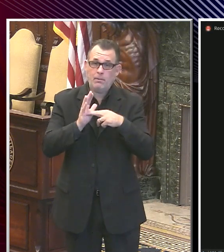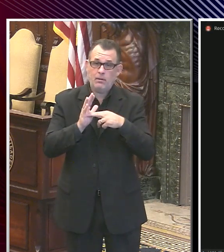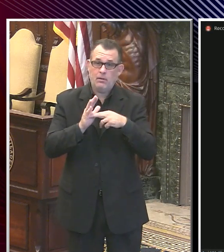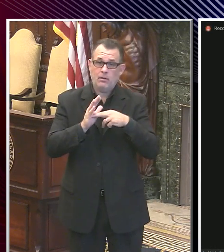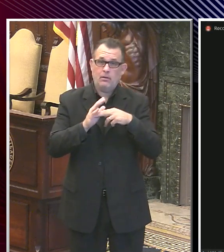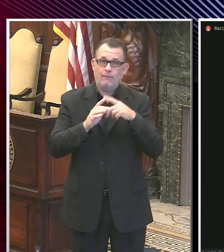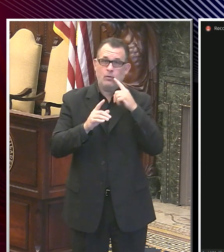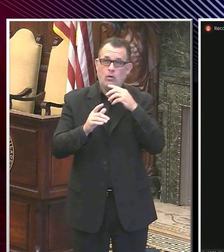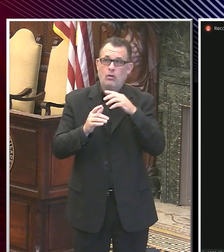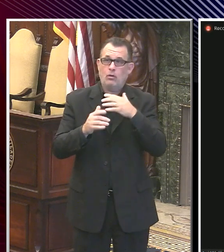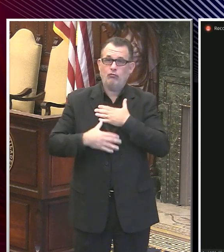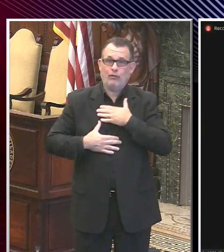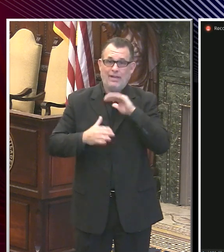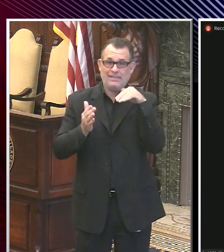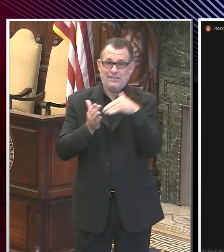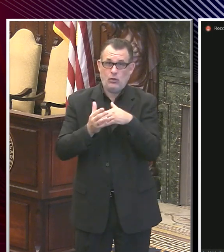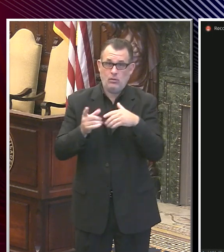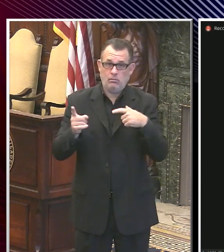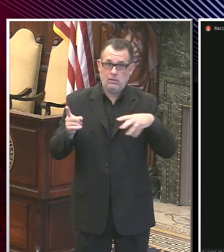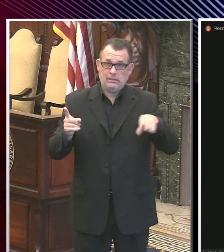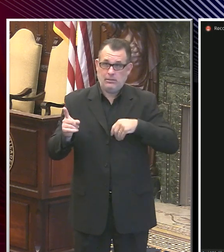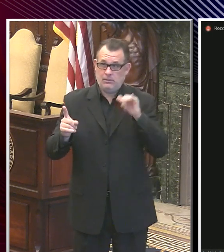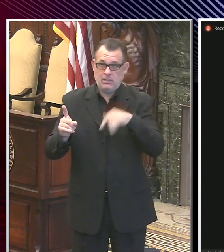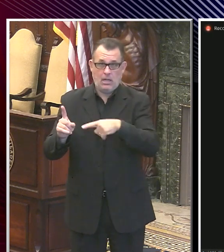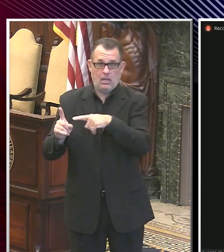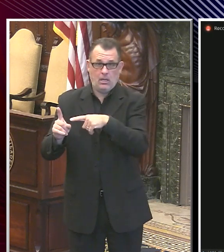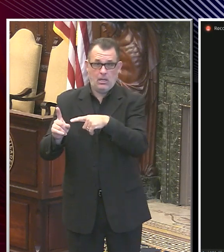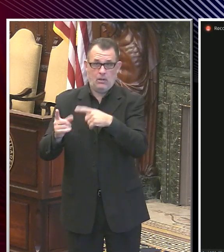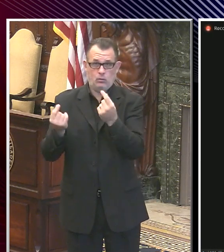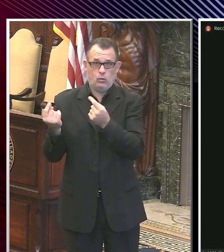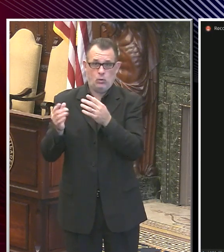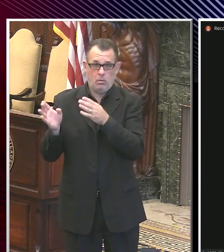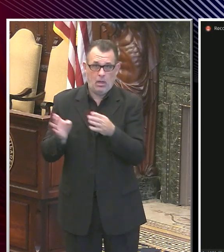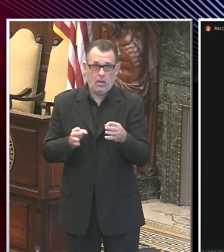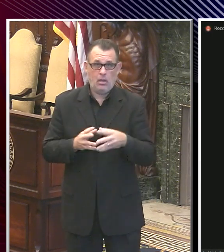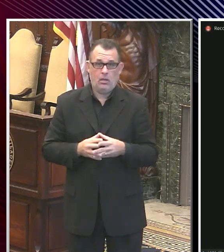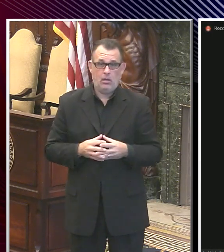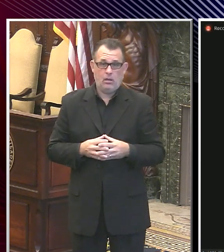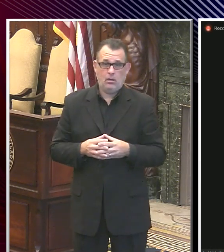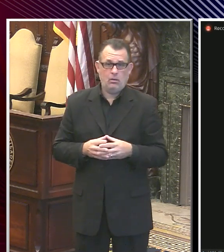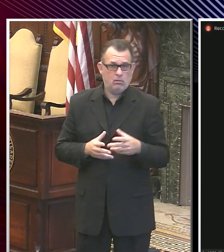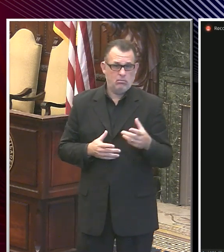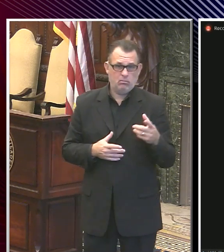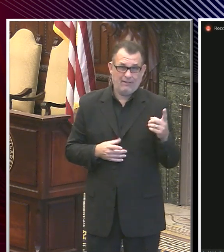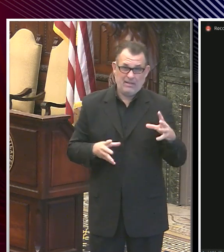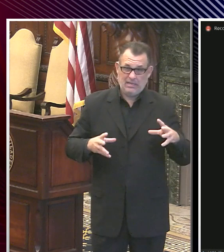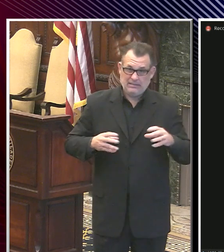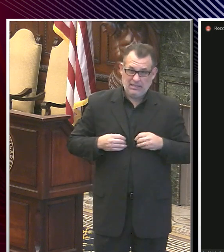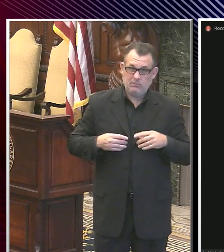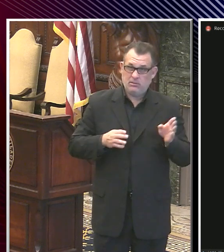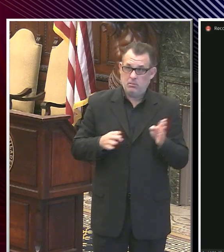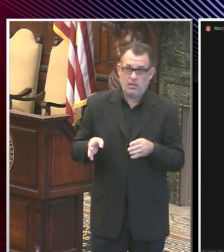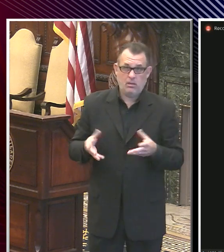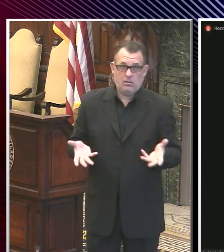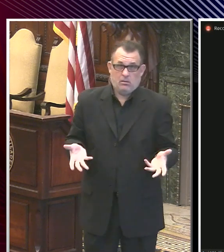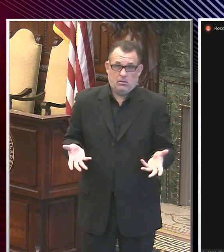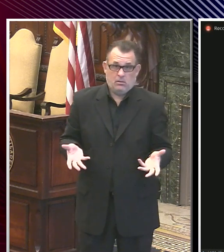workers, have they signed on to this plan? Yeah, that's the question. Have they signed on to the plan that you guys have presented?